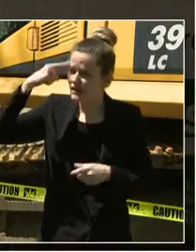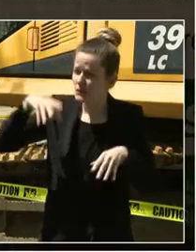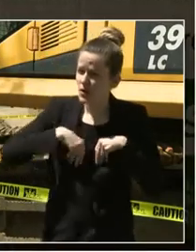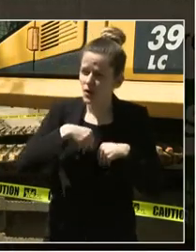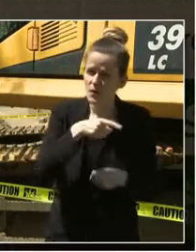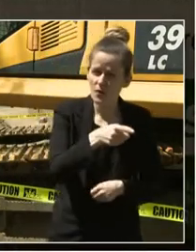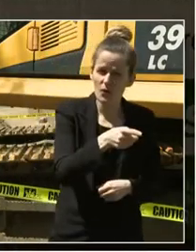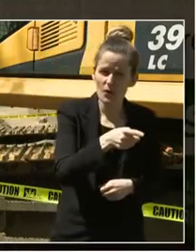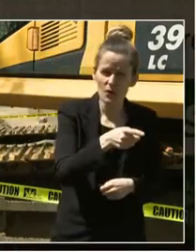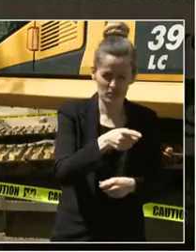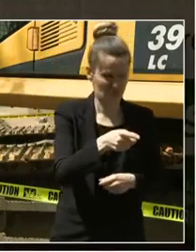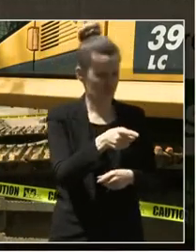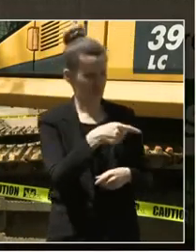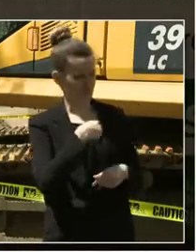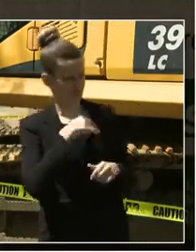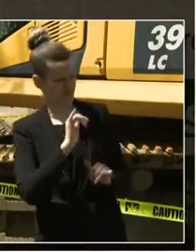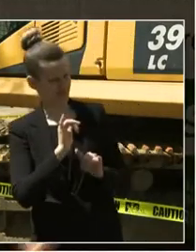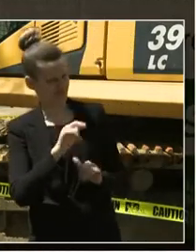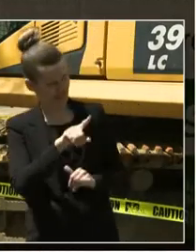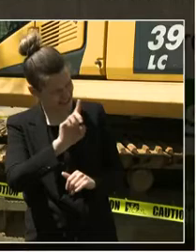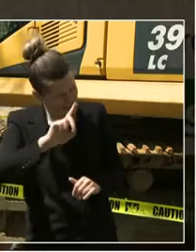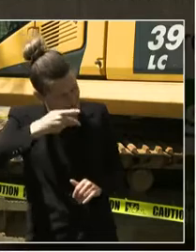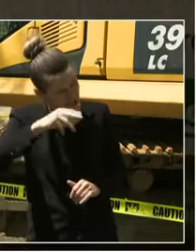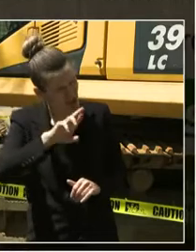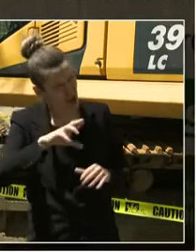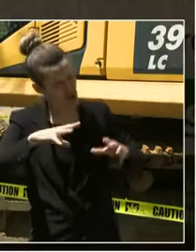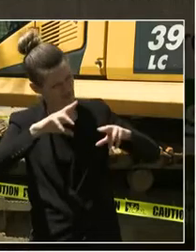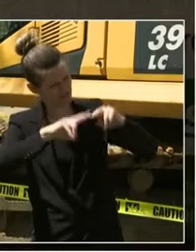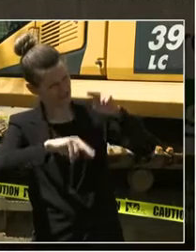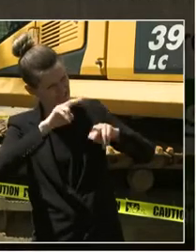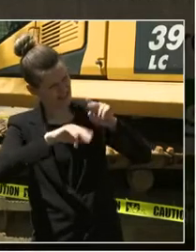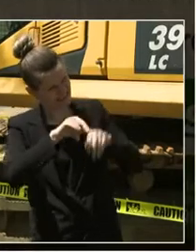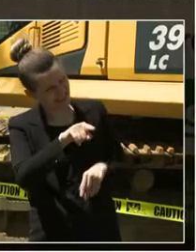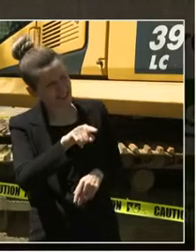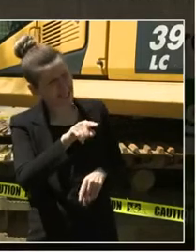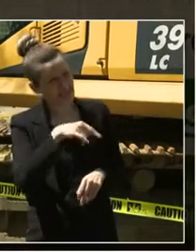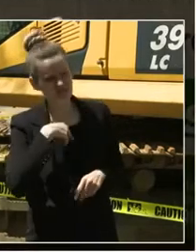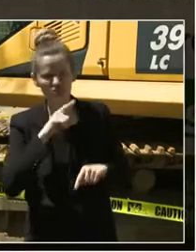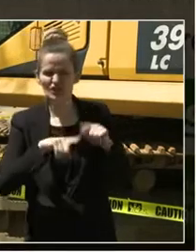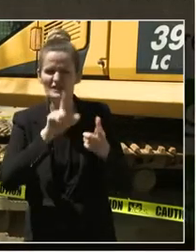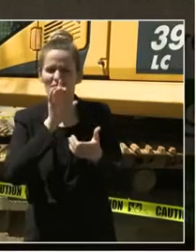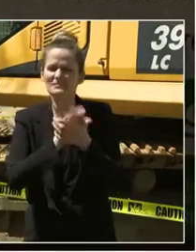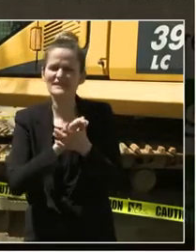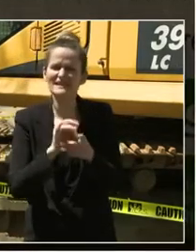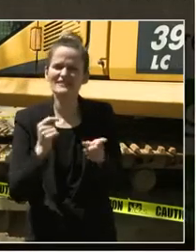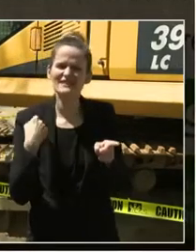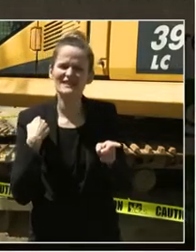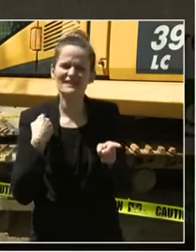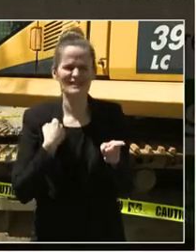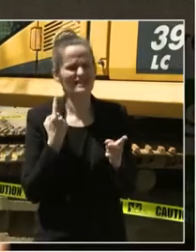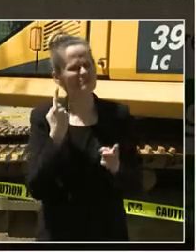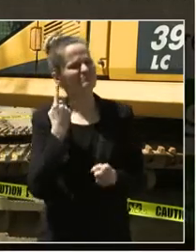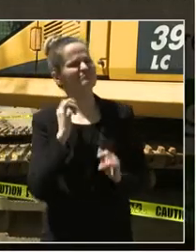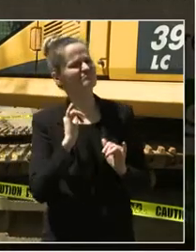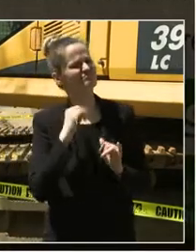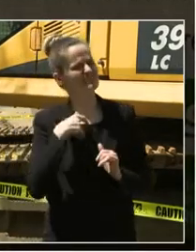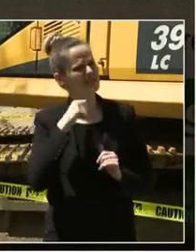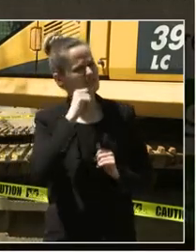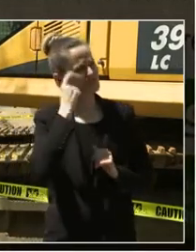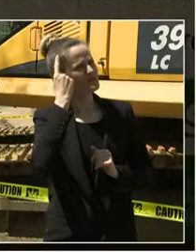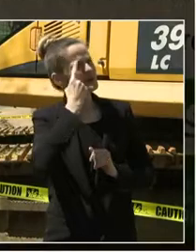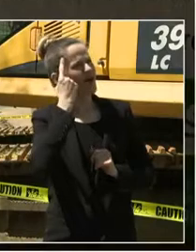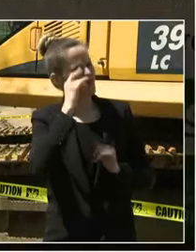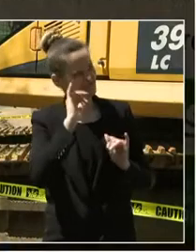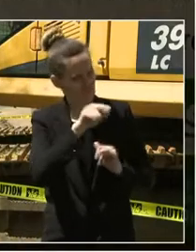that this was a DPR facility. And only until I got here did I realize how wonderful a facility it was. And I was told by a recently retired